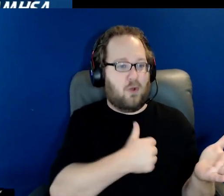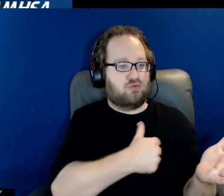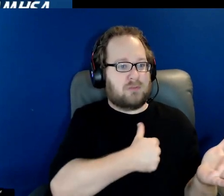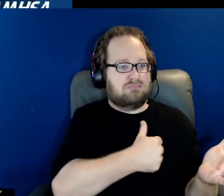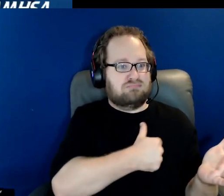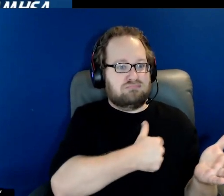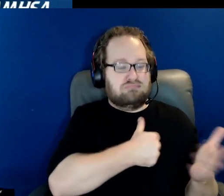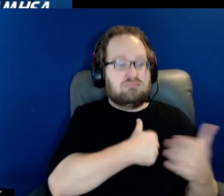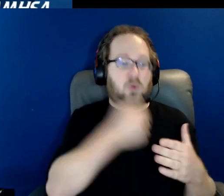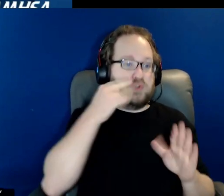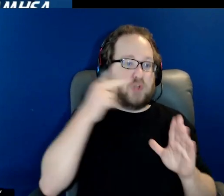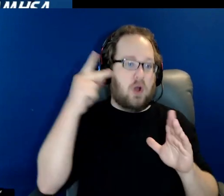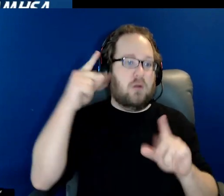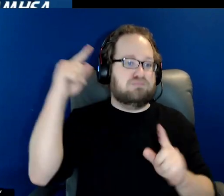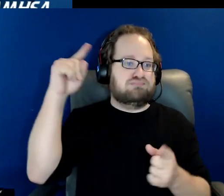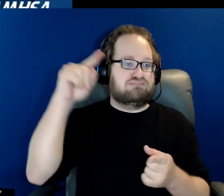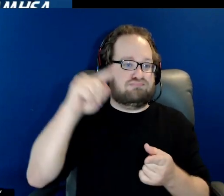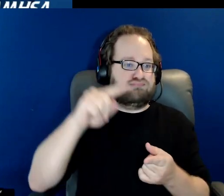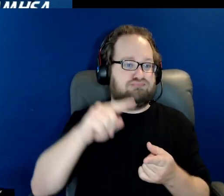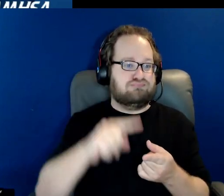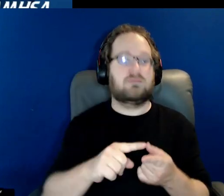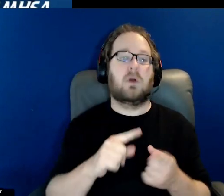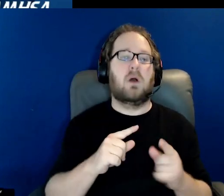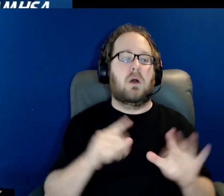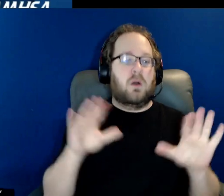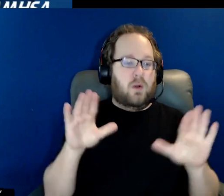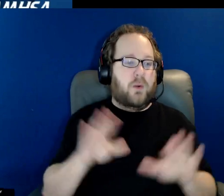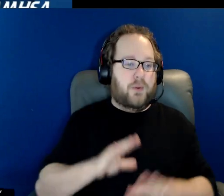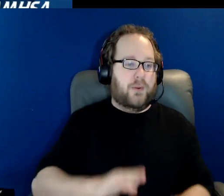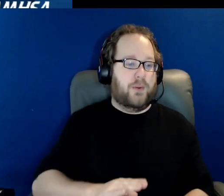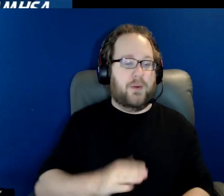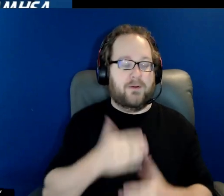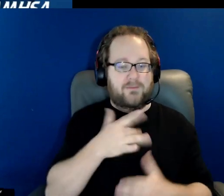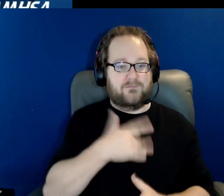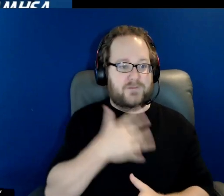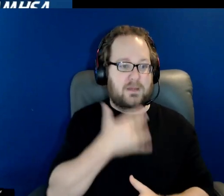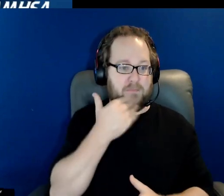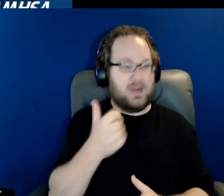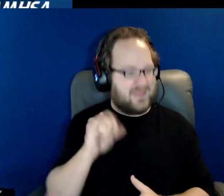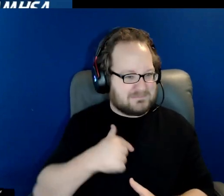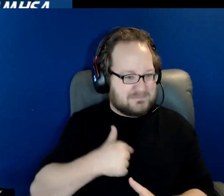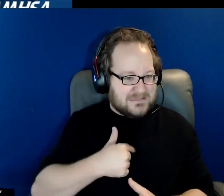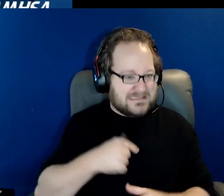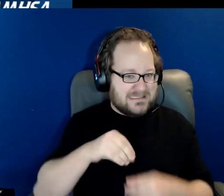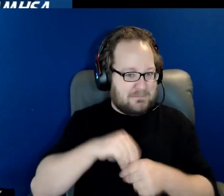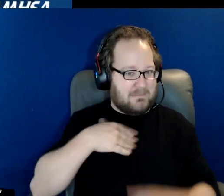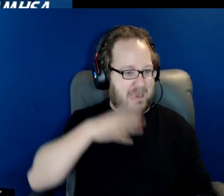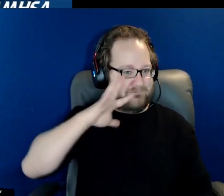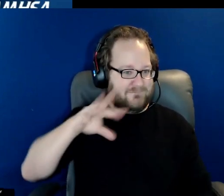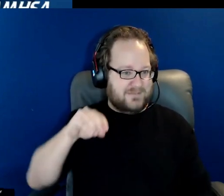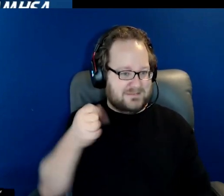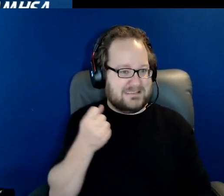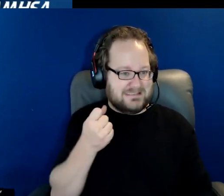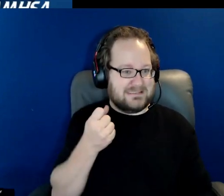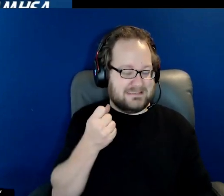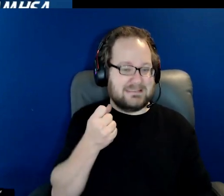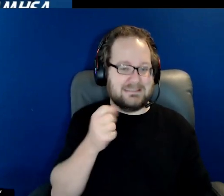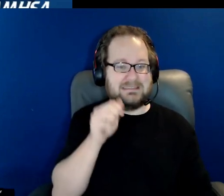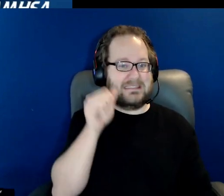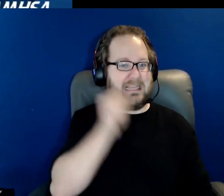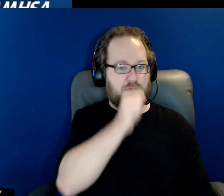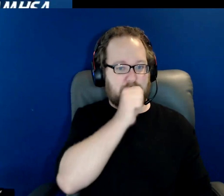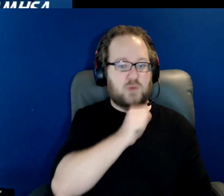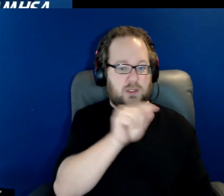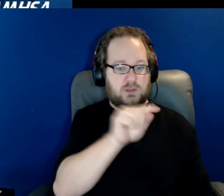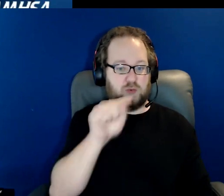later. Now, that was me in my 50s in Tucson, Arizona. So I'm sharing that with you because I think we need